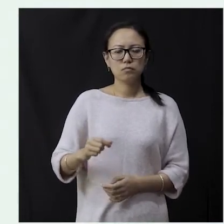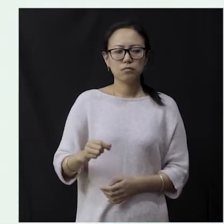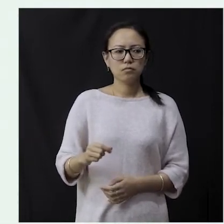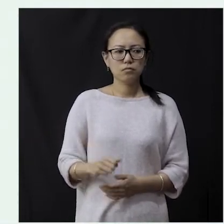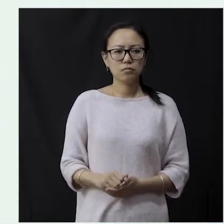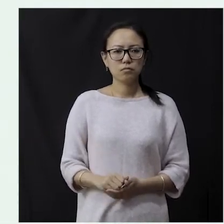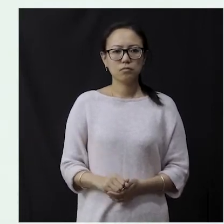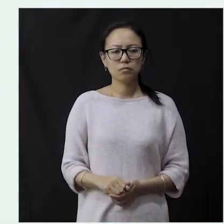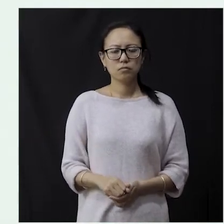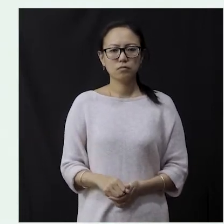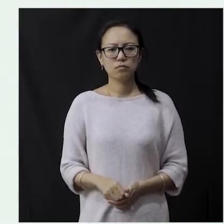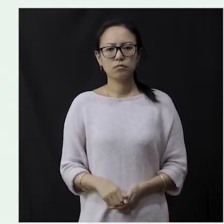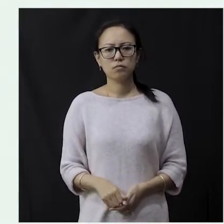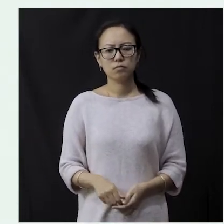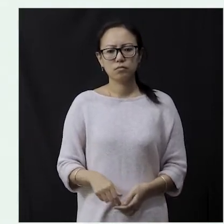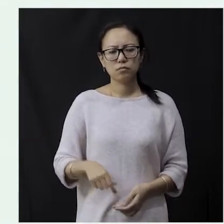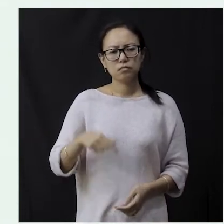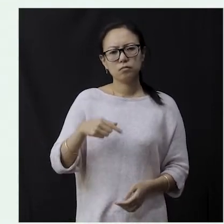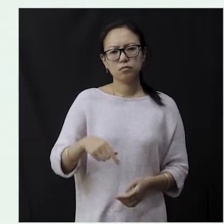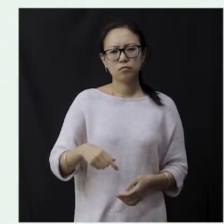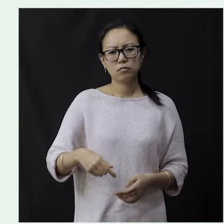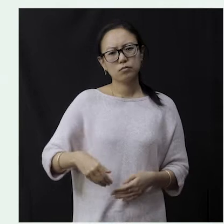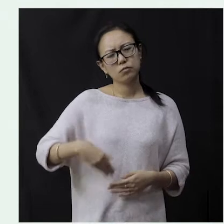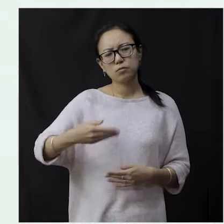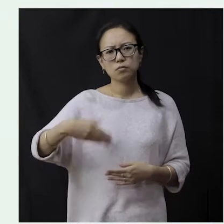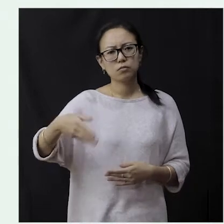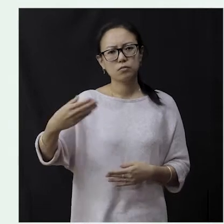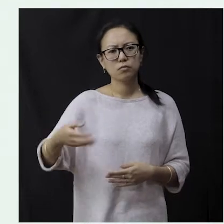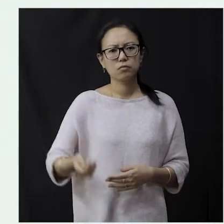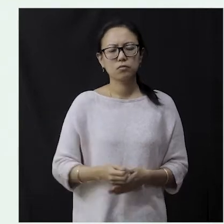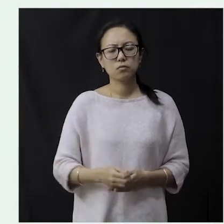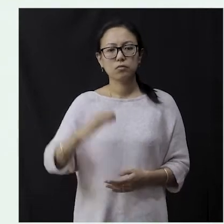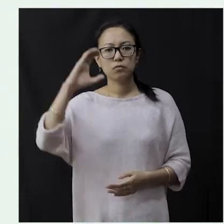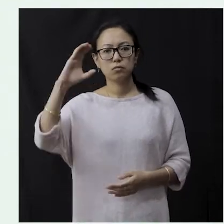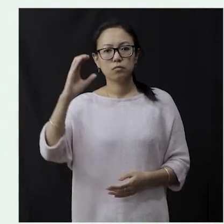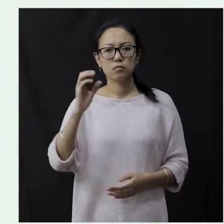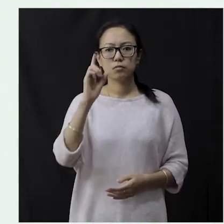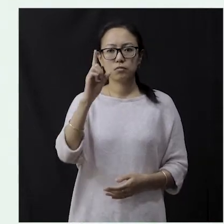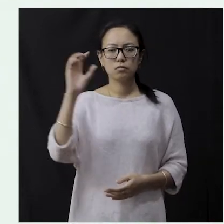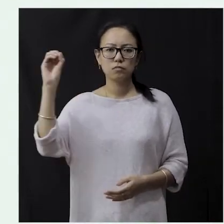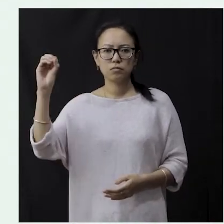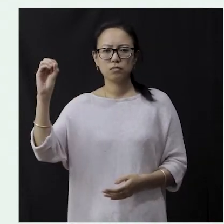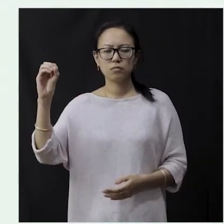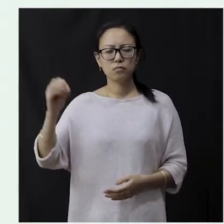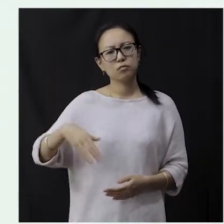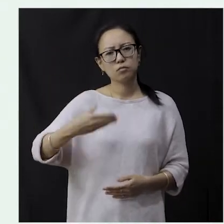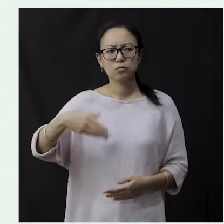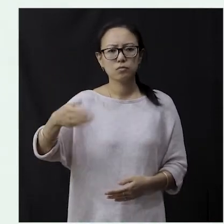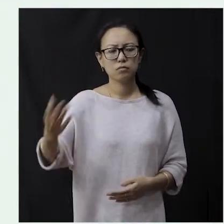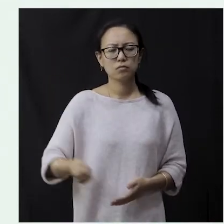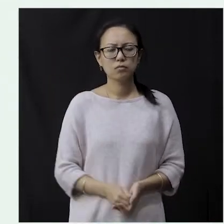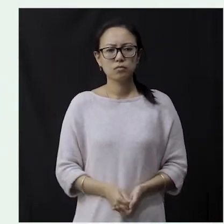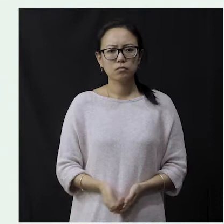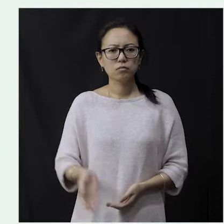Here in this lesson, it is a continuation of chapter 10, where you have learned about human